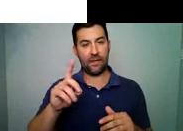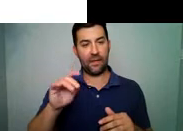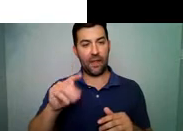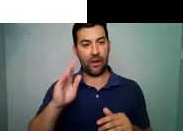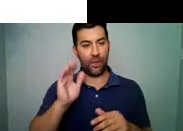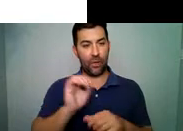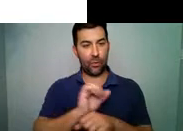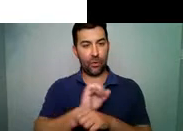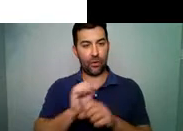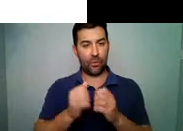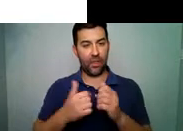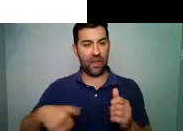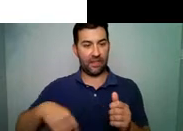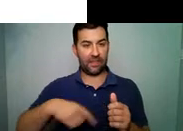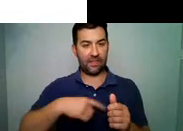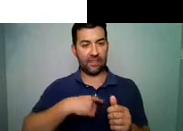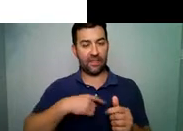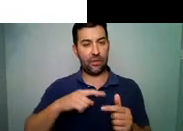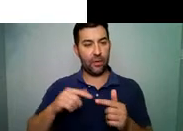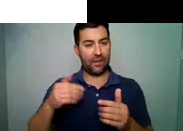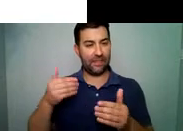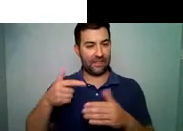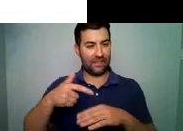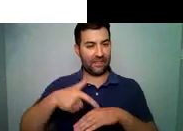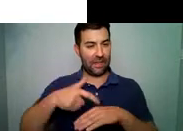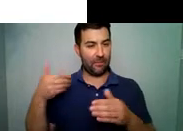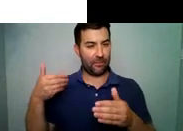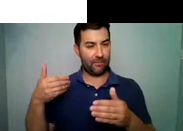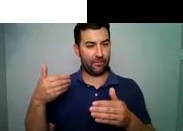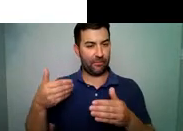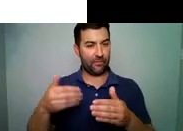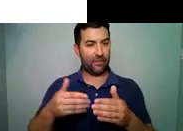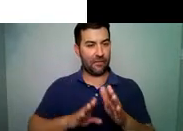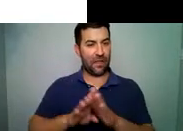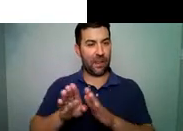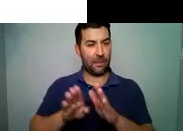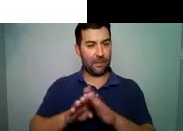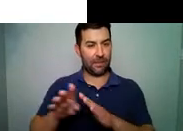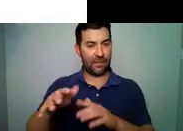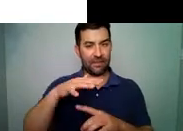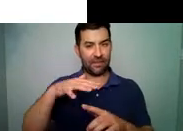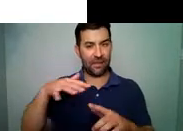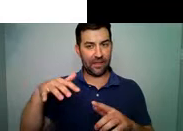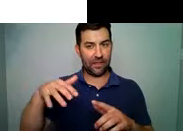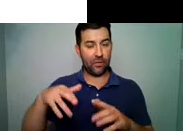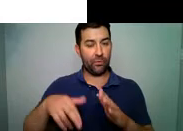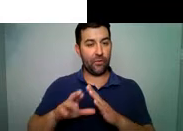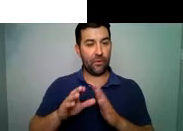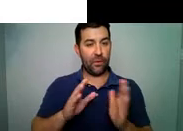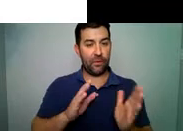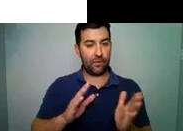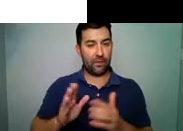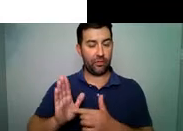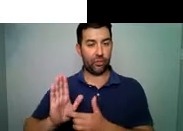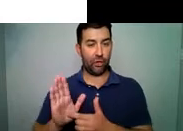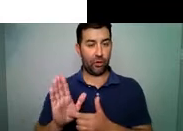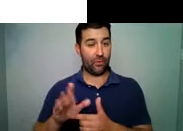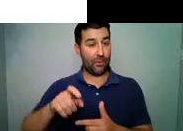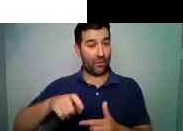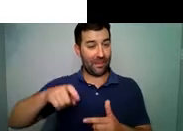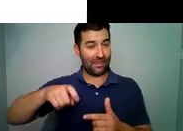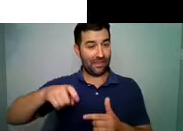we get close to any development on the site to review those plans to show that it is necessary both